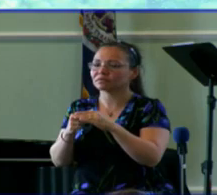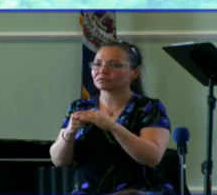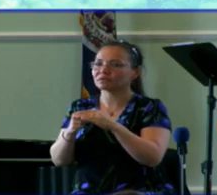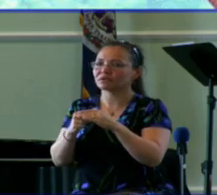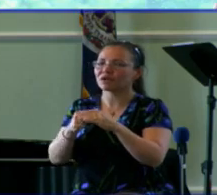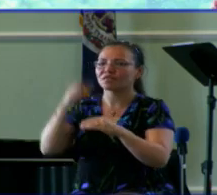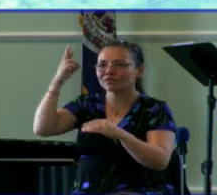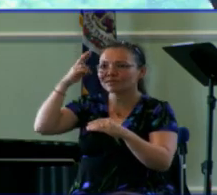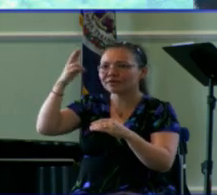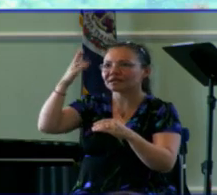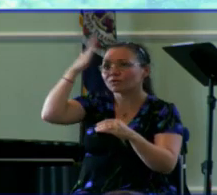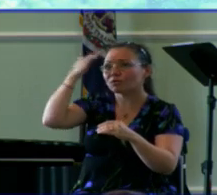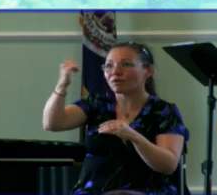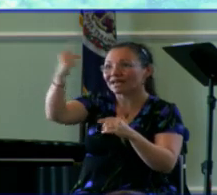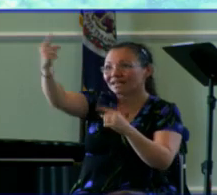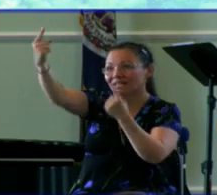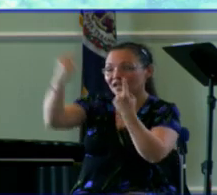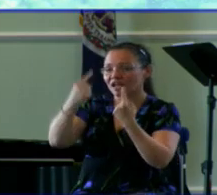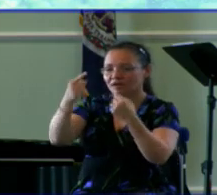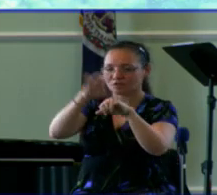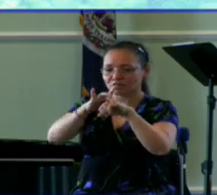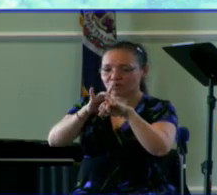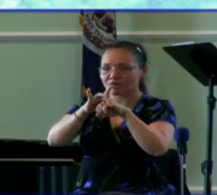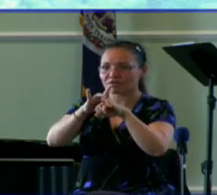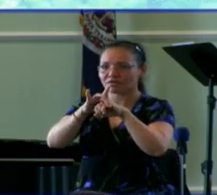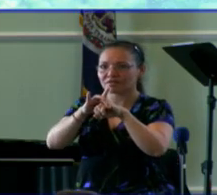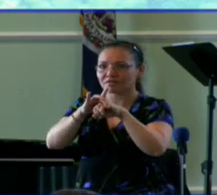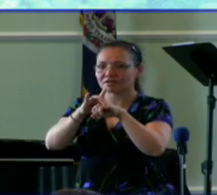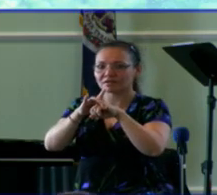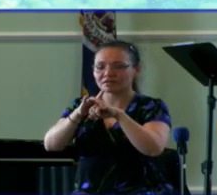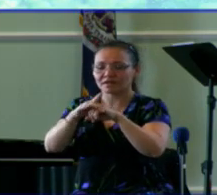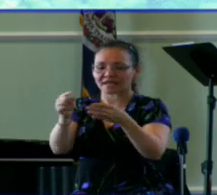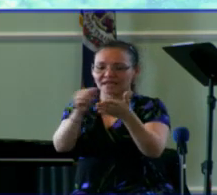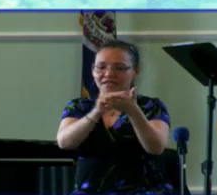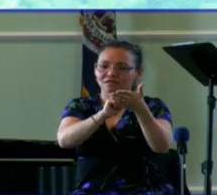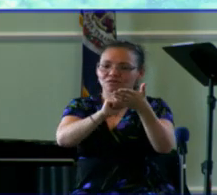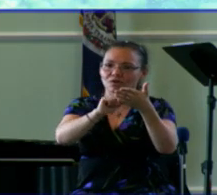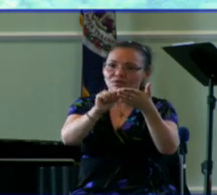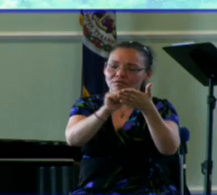The purpose of Jesus coming to this earth is outlined for us